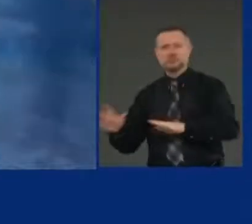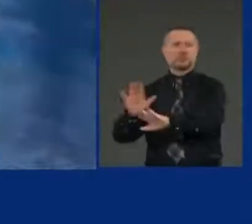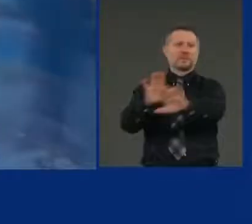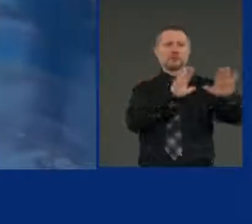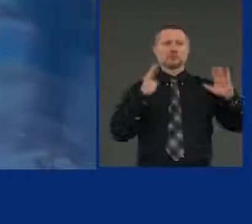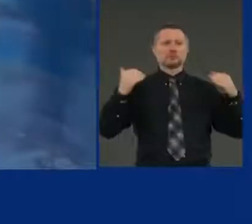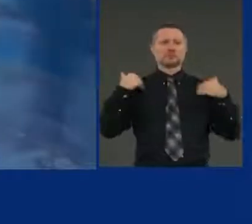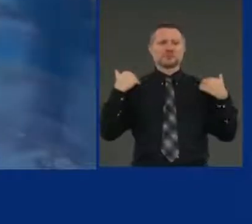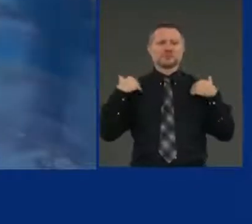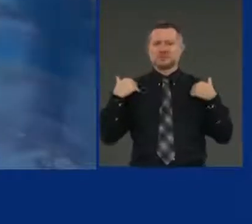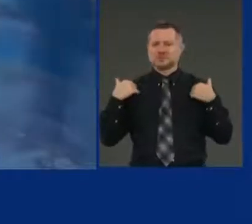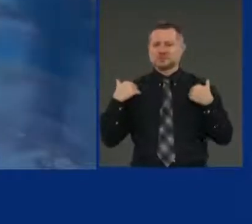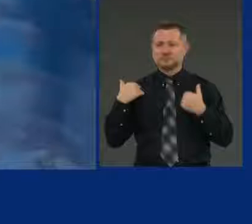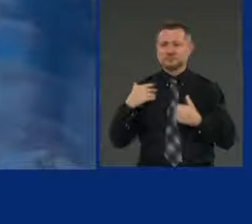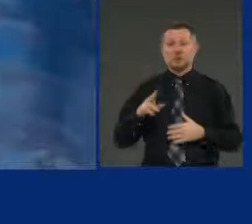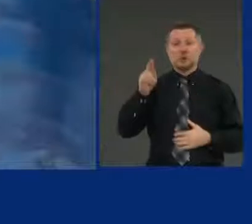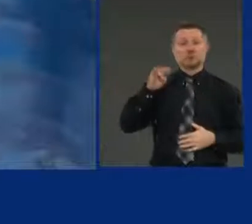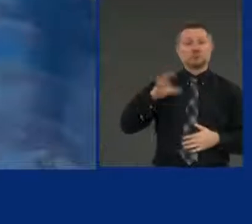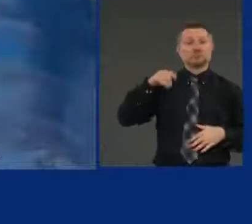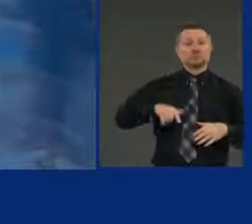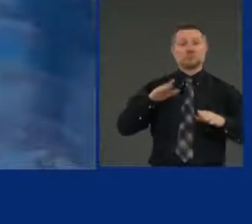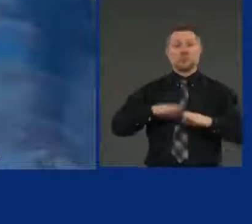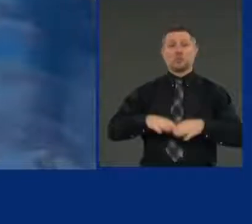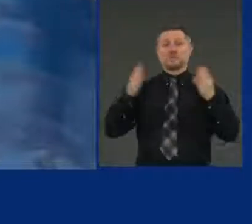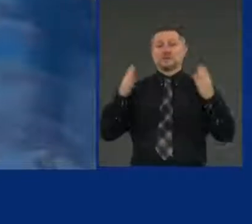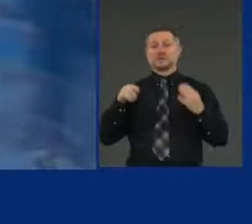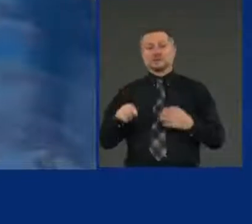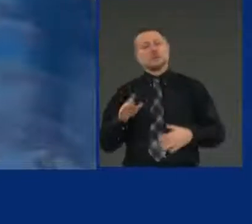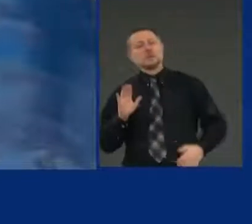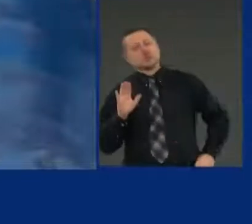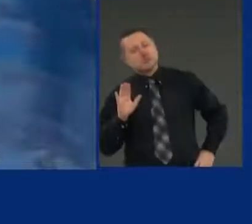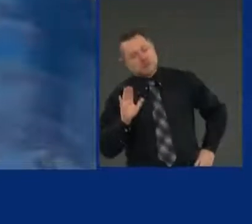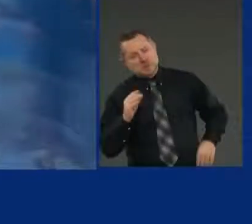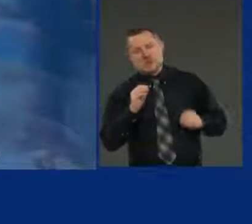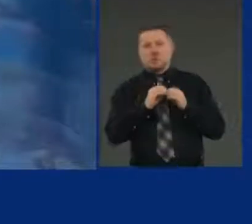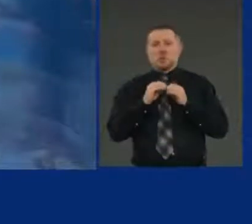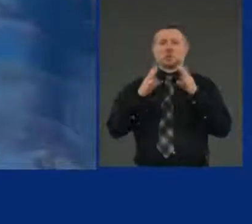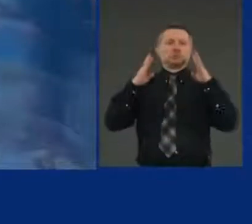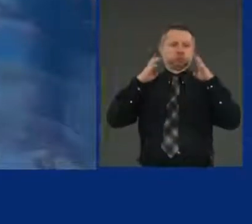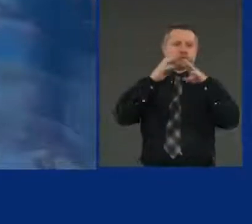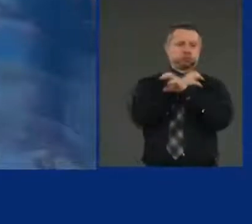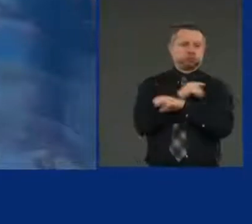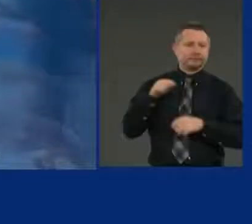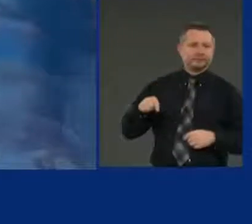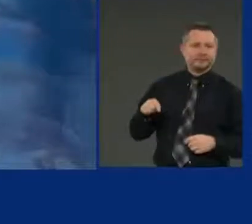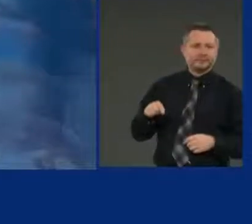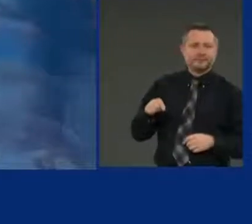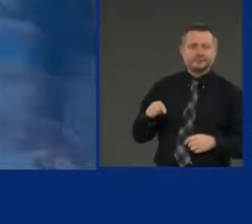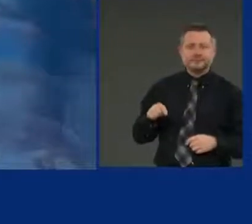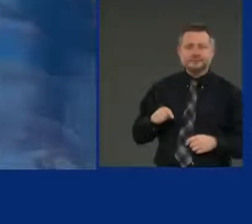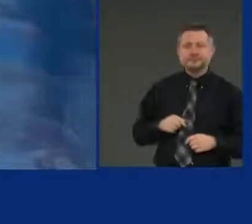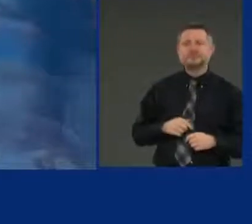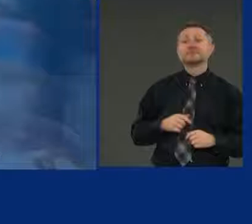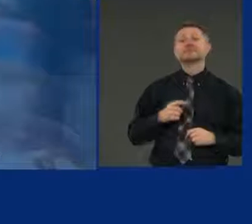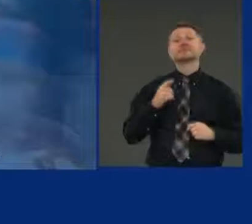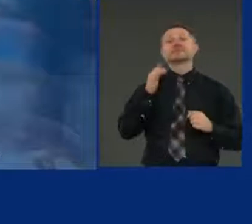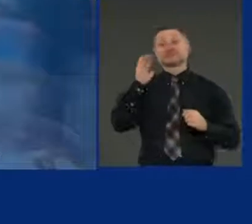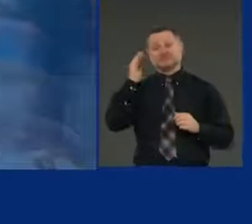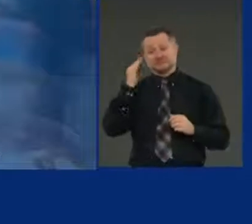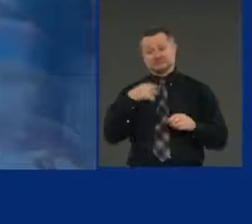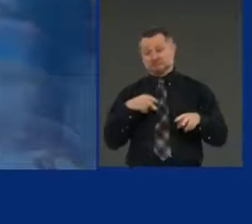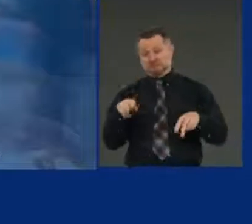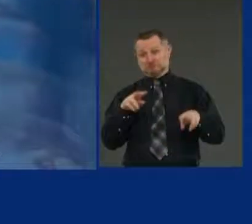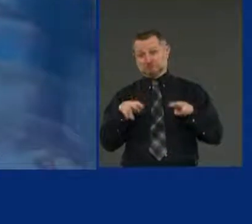Reopening in New York City is more complicated, as we know, but we are on track to meet